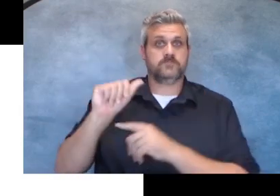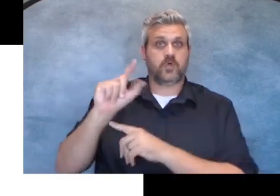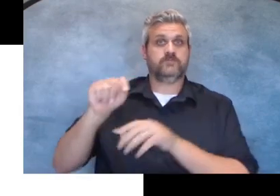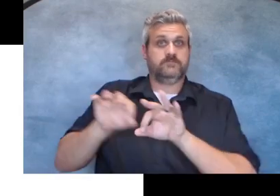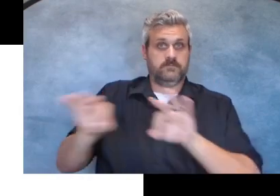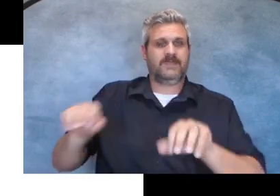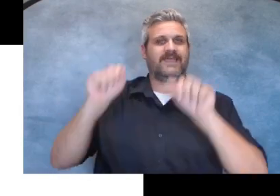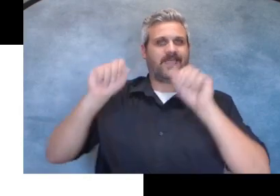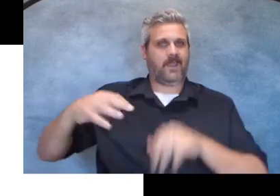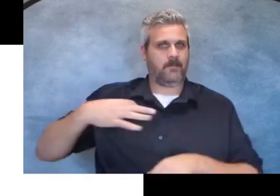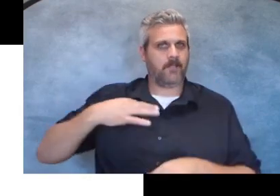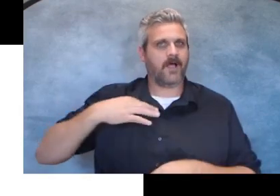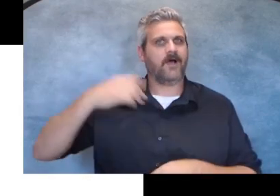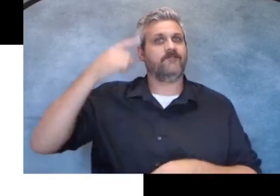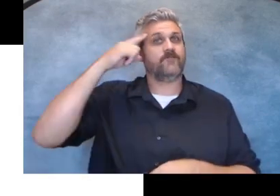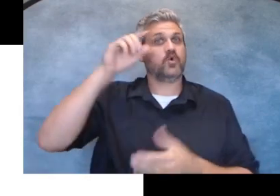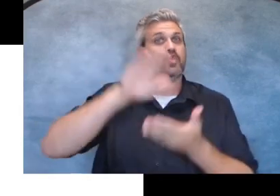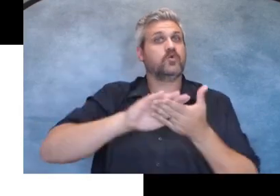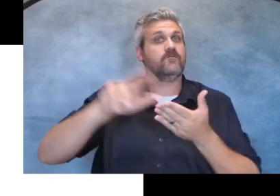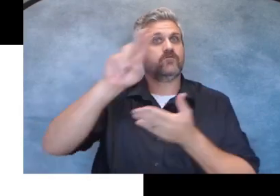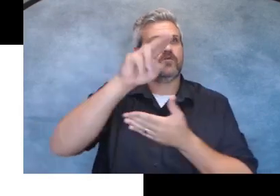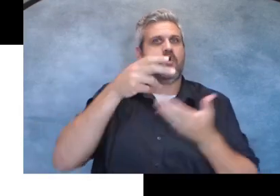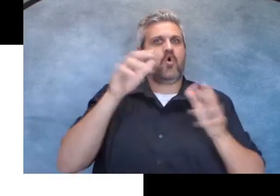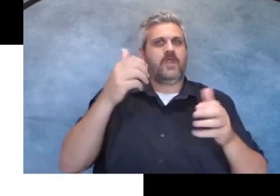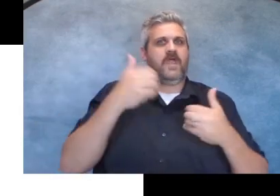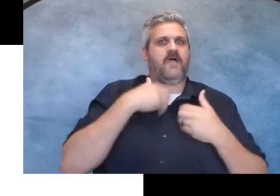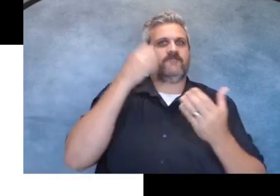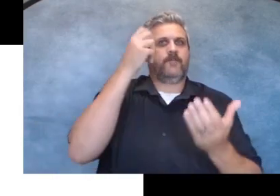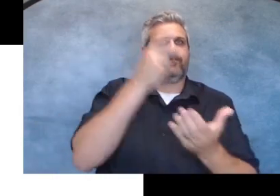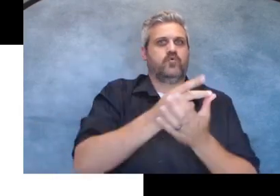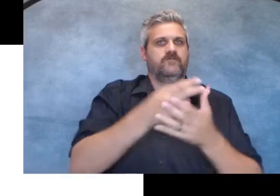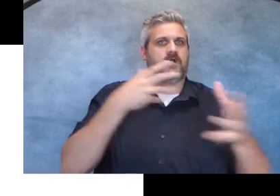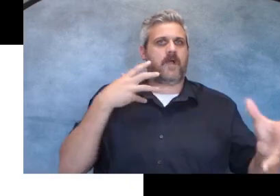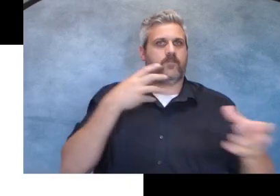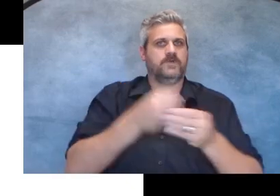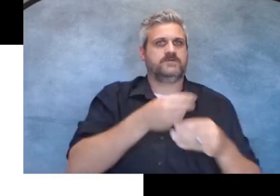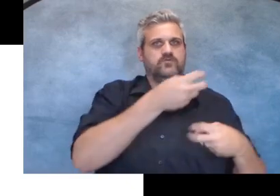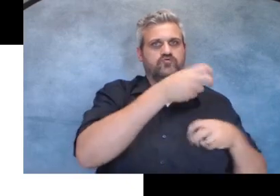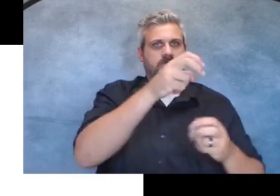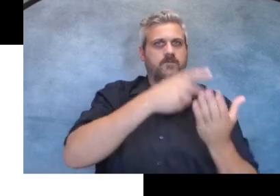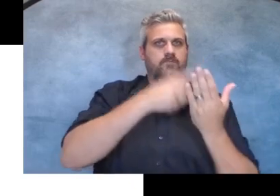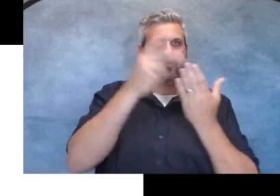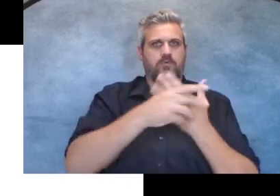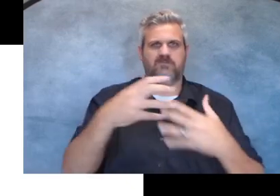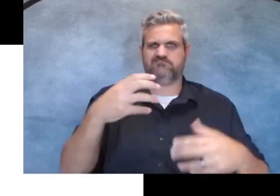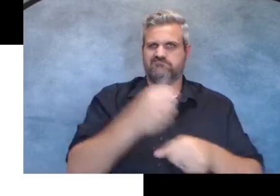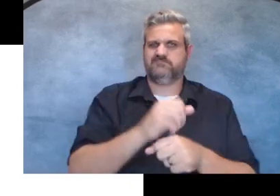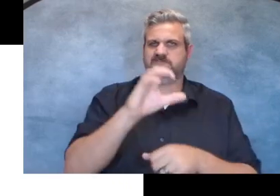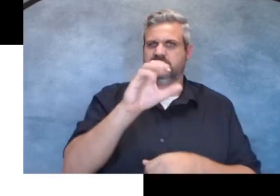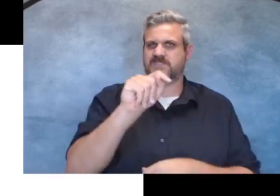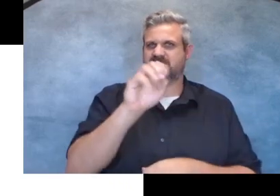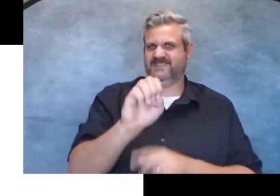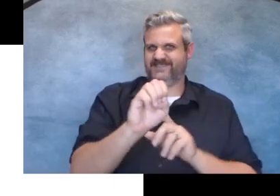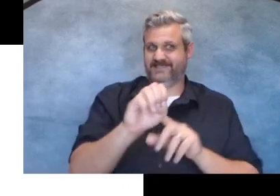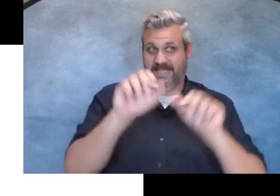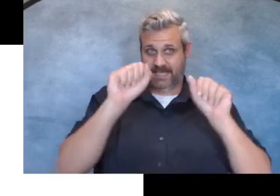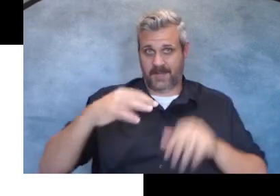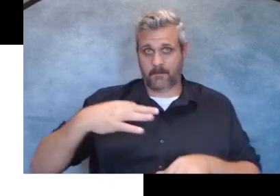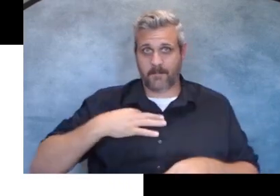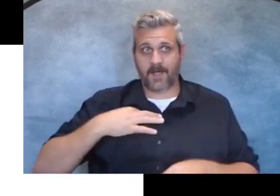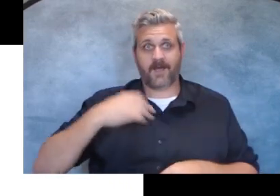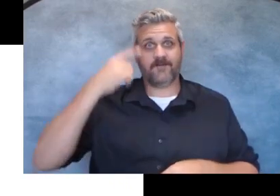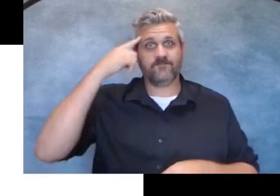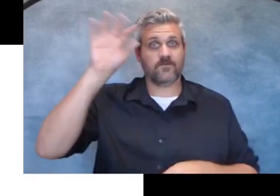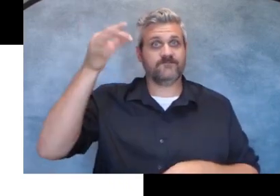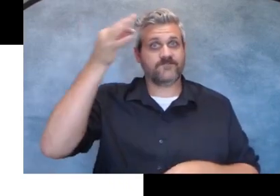eligible to apply to universities that have an approved Comprehensive Transition Program, or CTP, where they can apply for